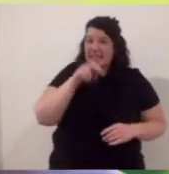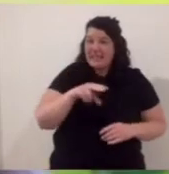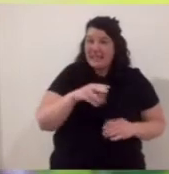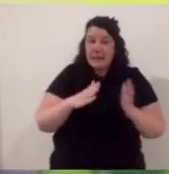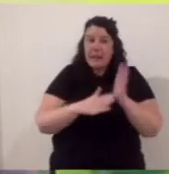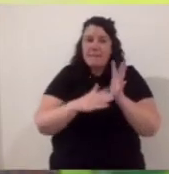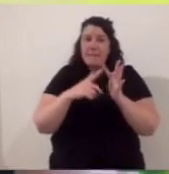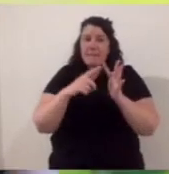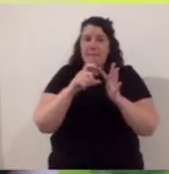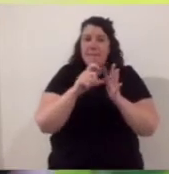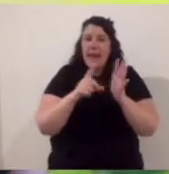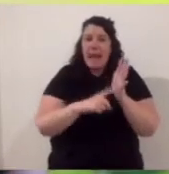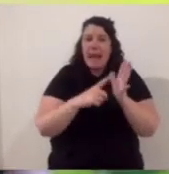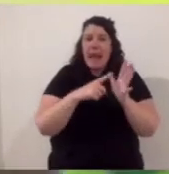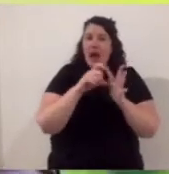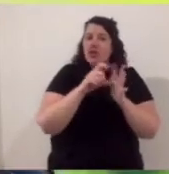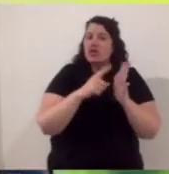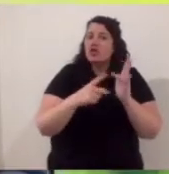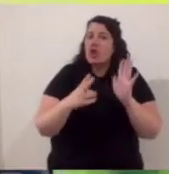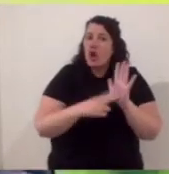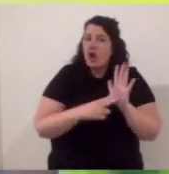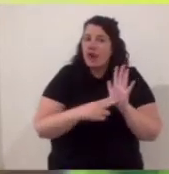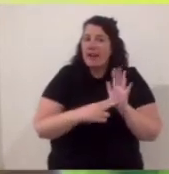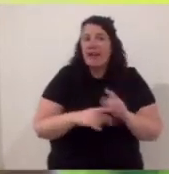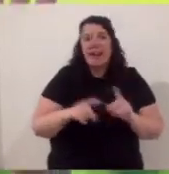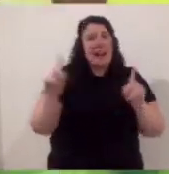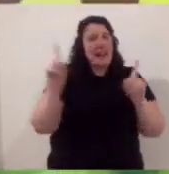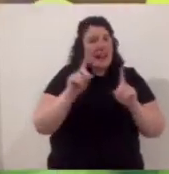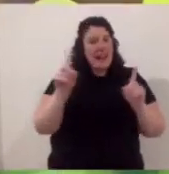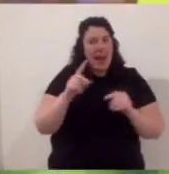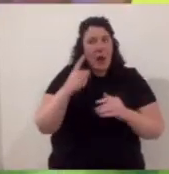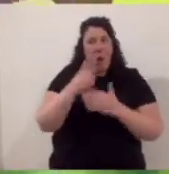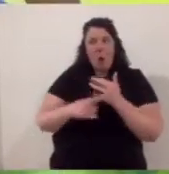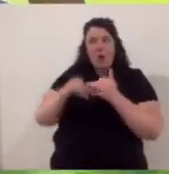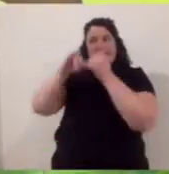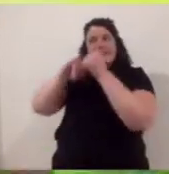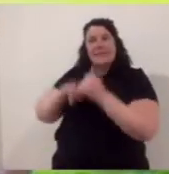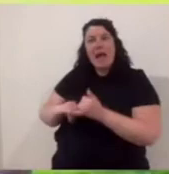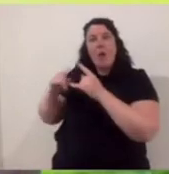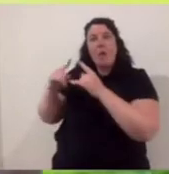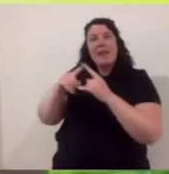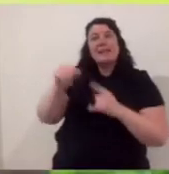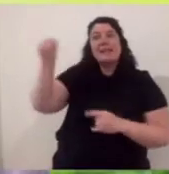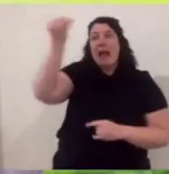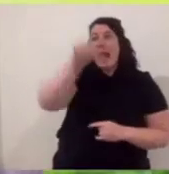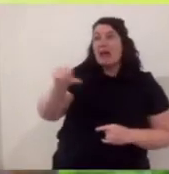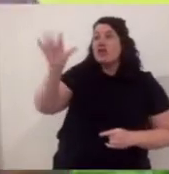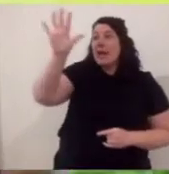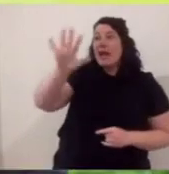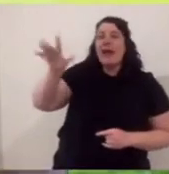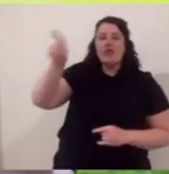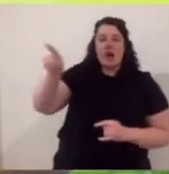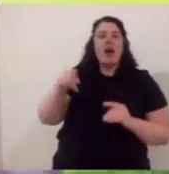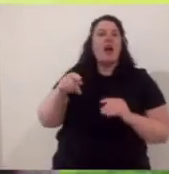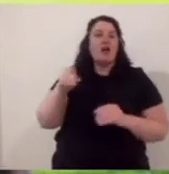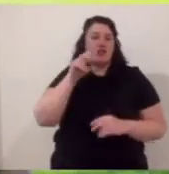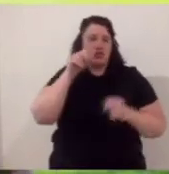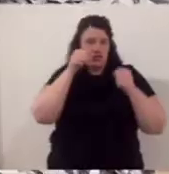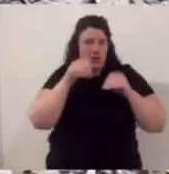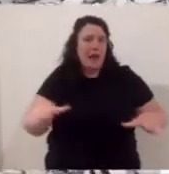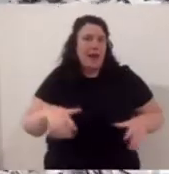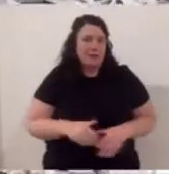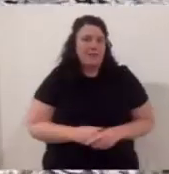in Australia called Megalodon. But nowadays, limited to a couple of islands just up there in Southeast Asia, are Komodo